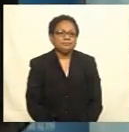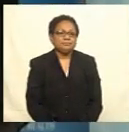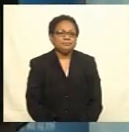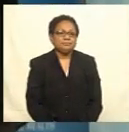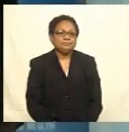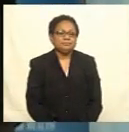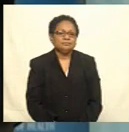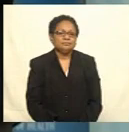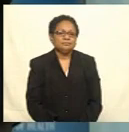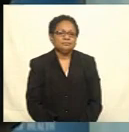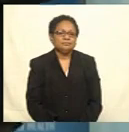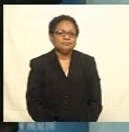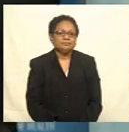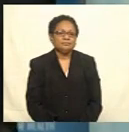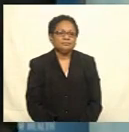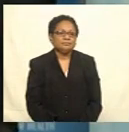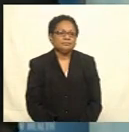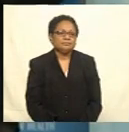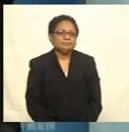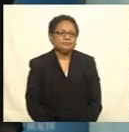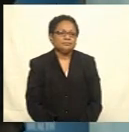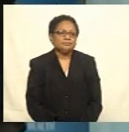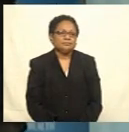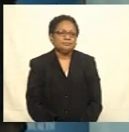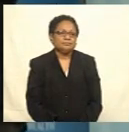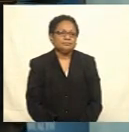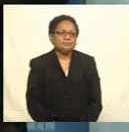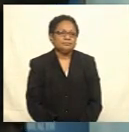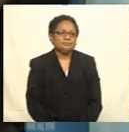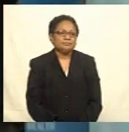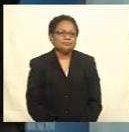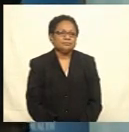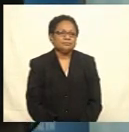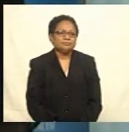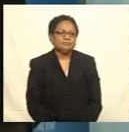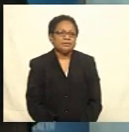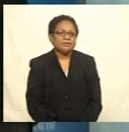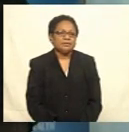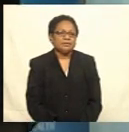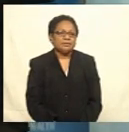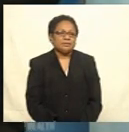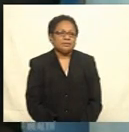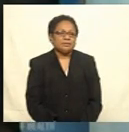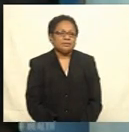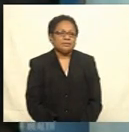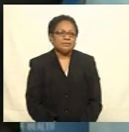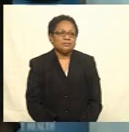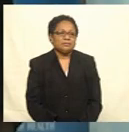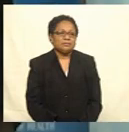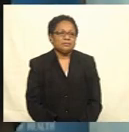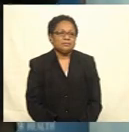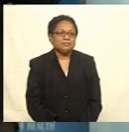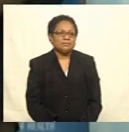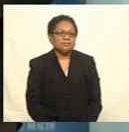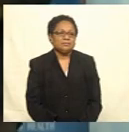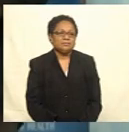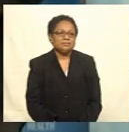unknown point to the widespread transmission in the community, we believe